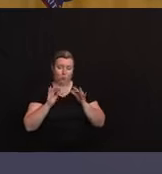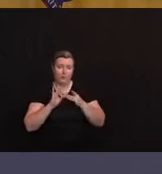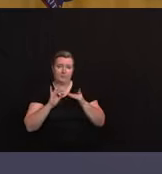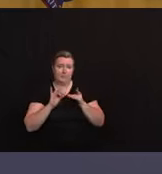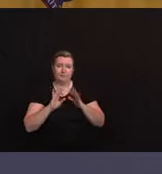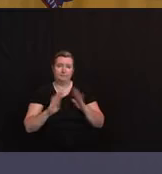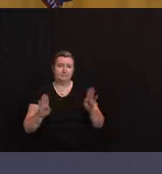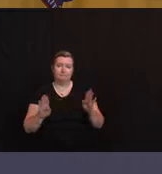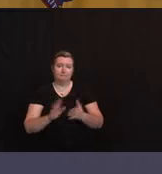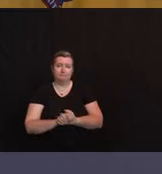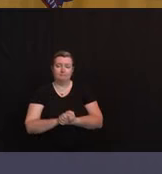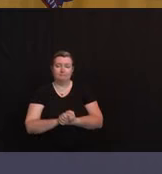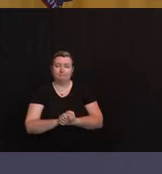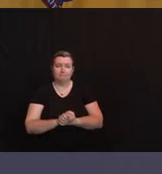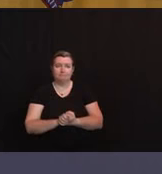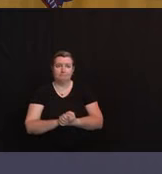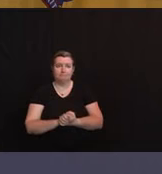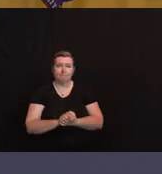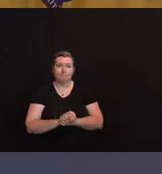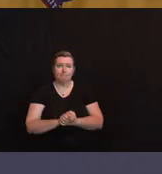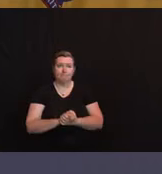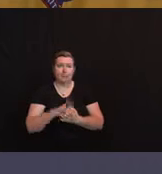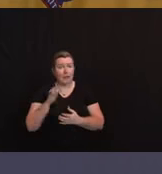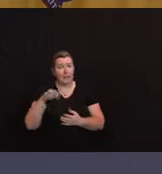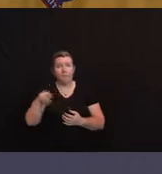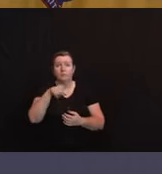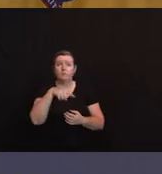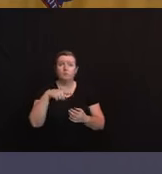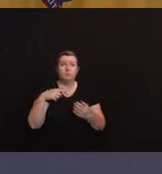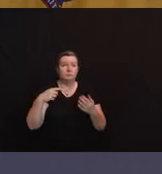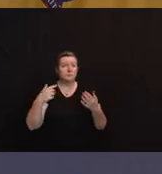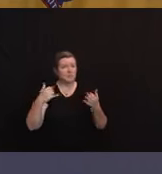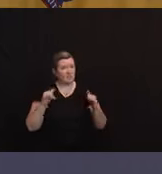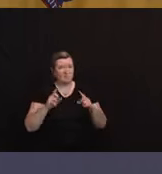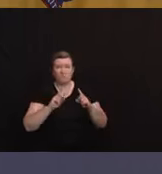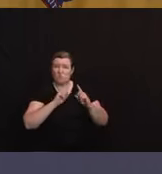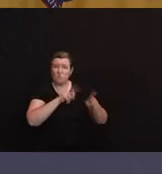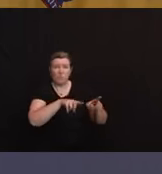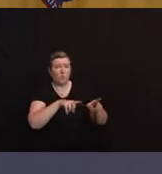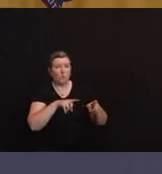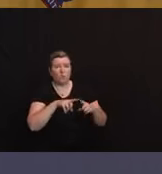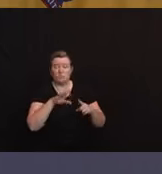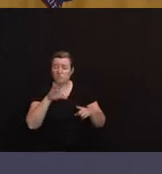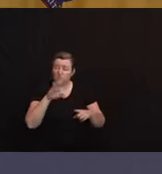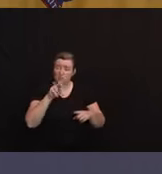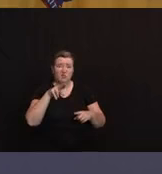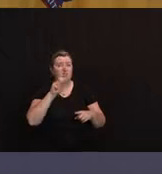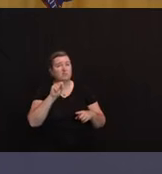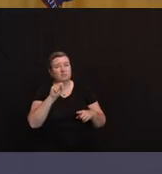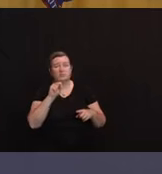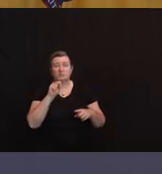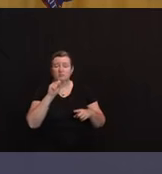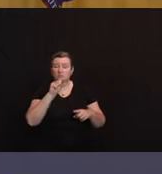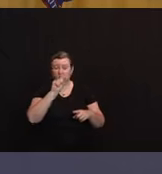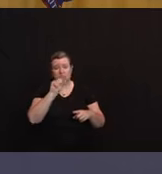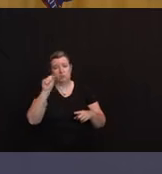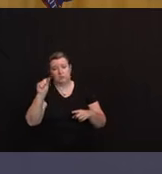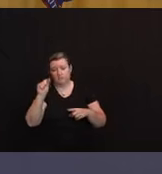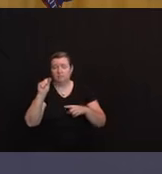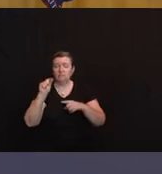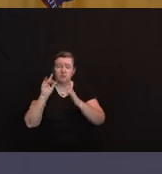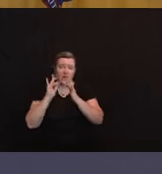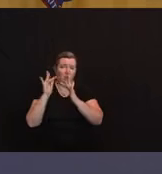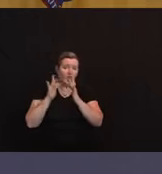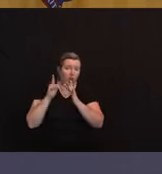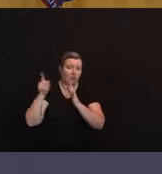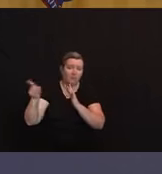it census2020.gov, Dan? Or census2020.gov, and get counted, because